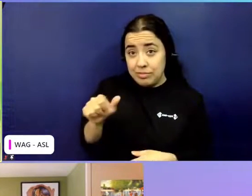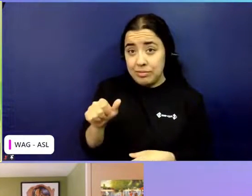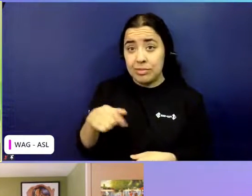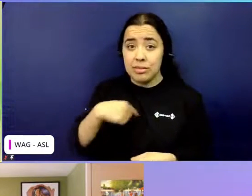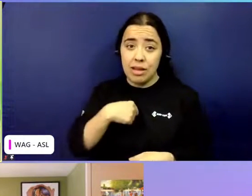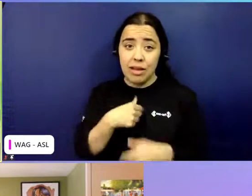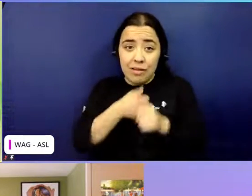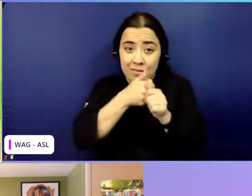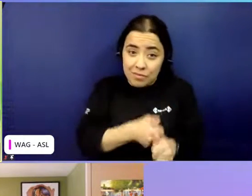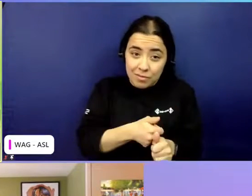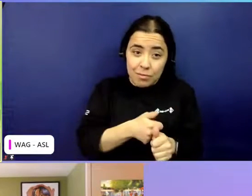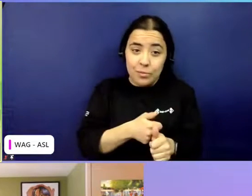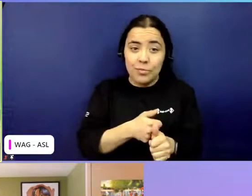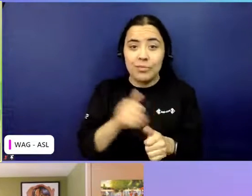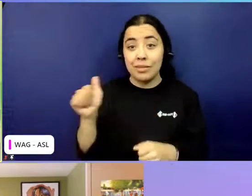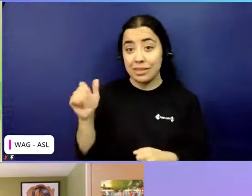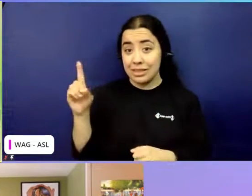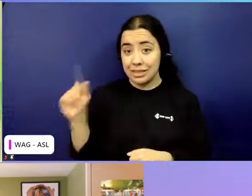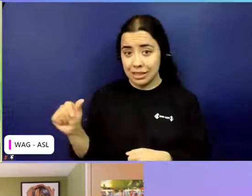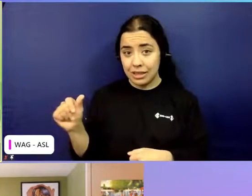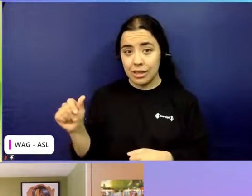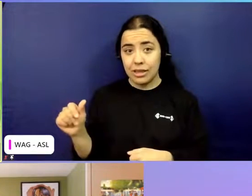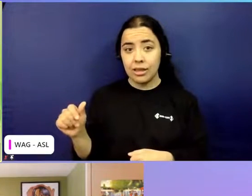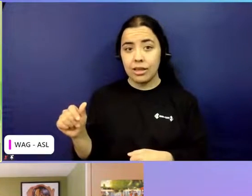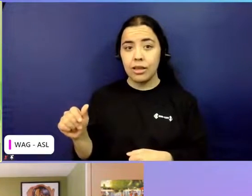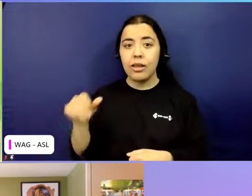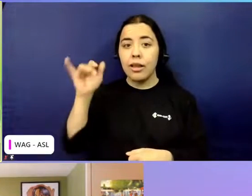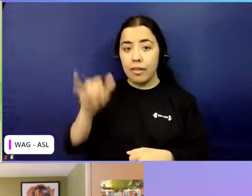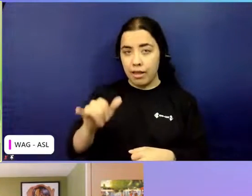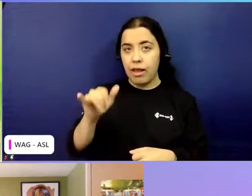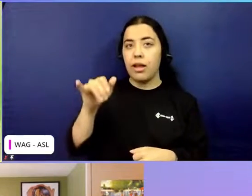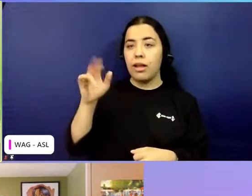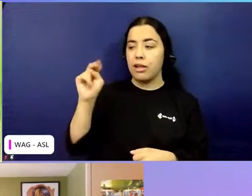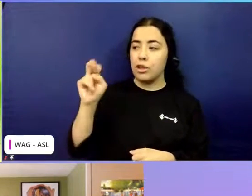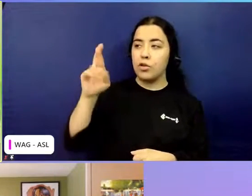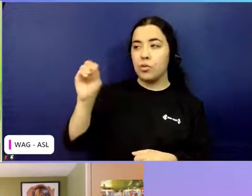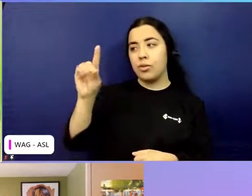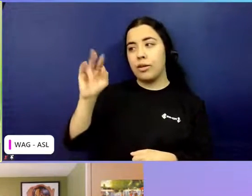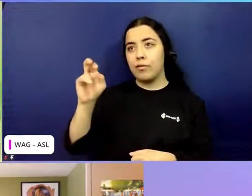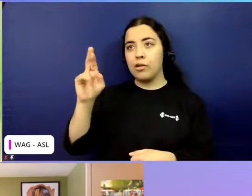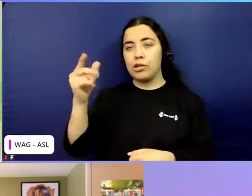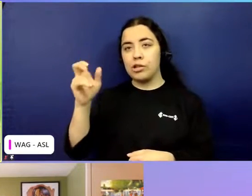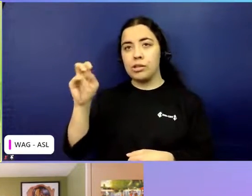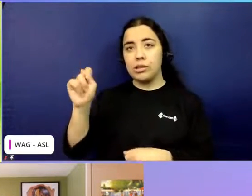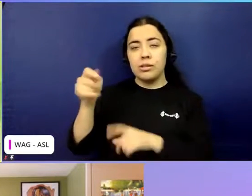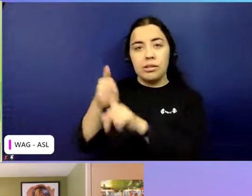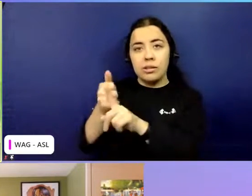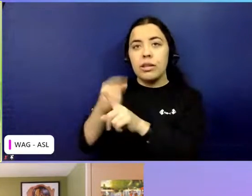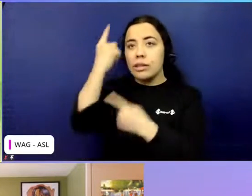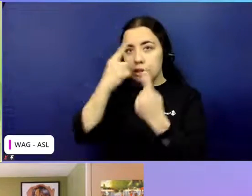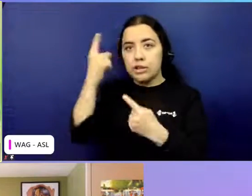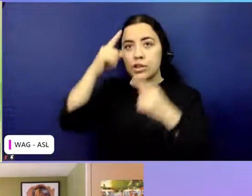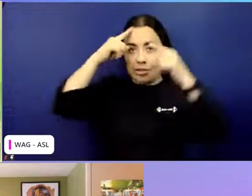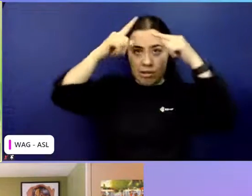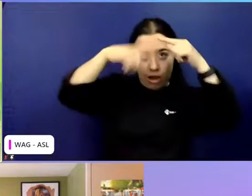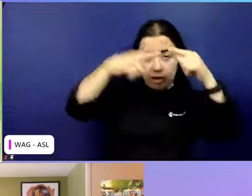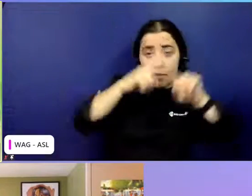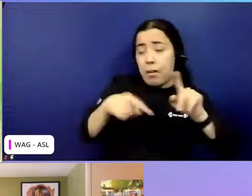I follow the ADA, neurodivergence is counted under cognitive, but I do respect those who don't identify.